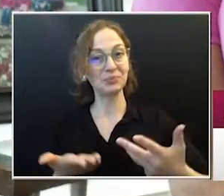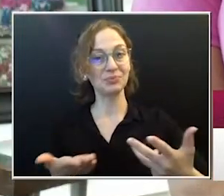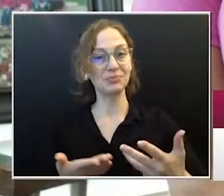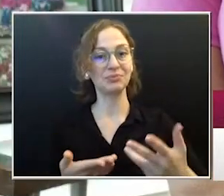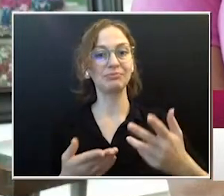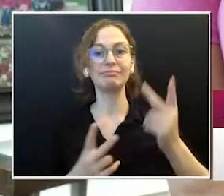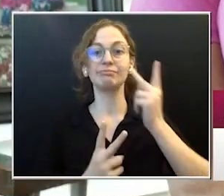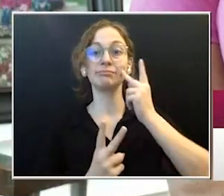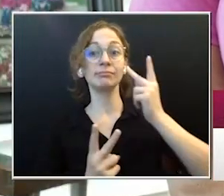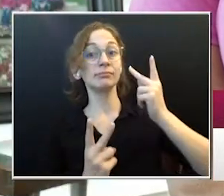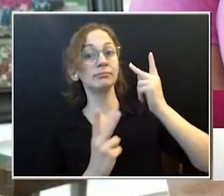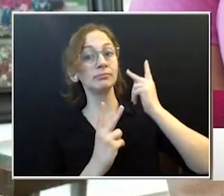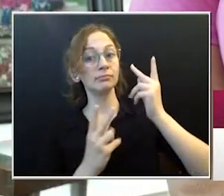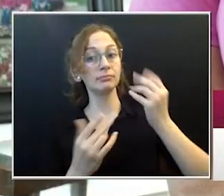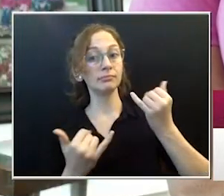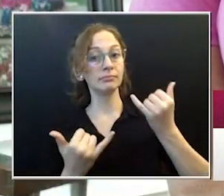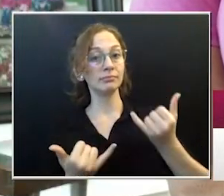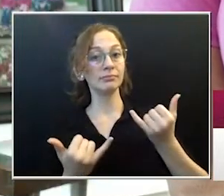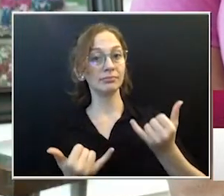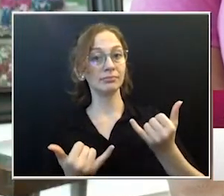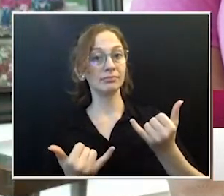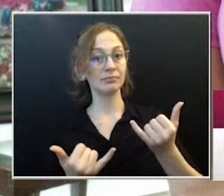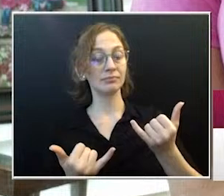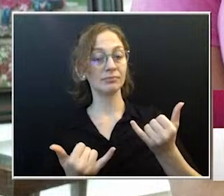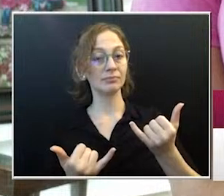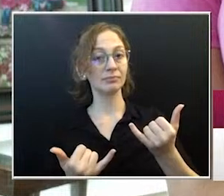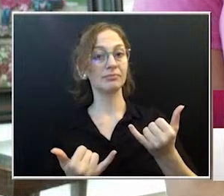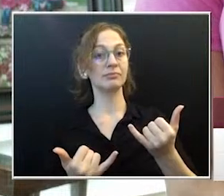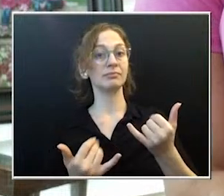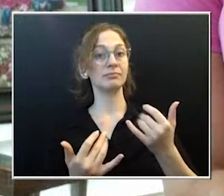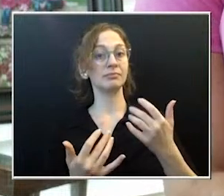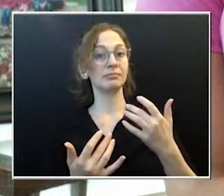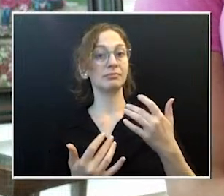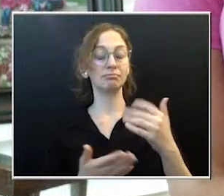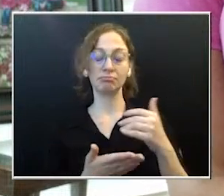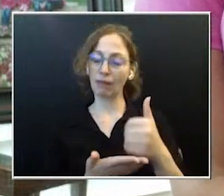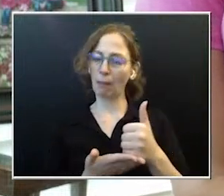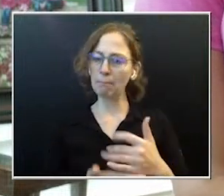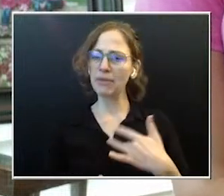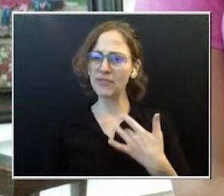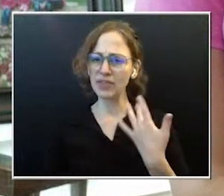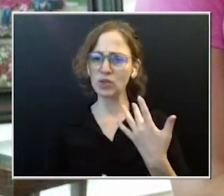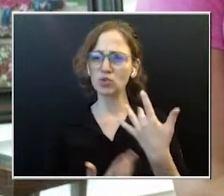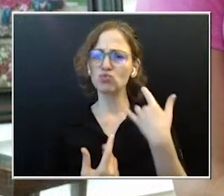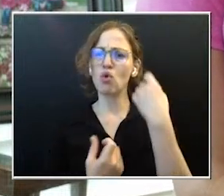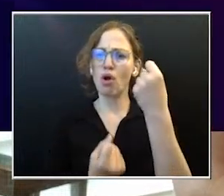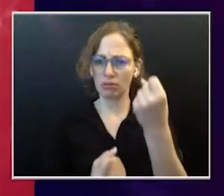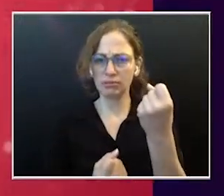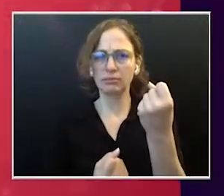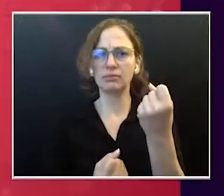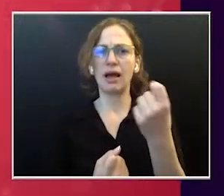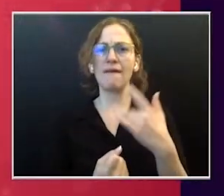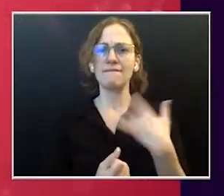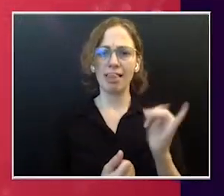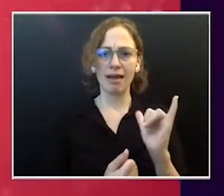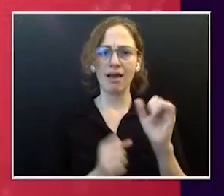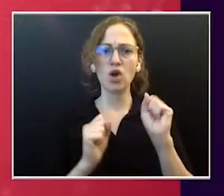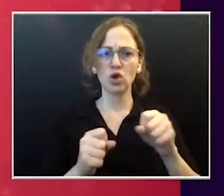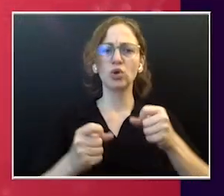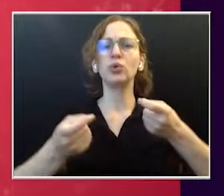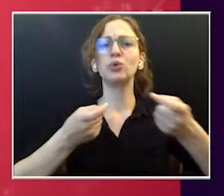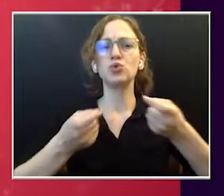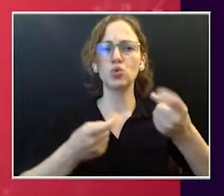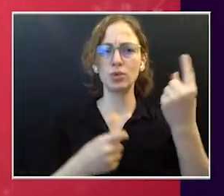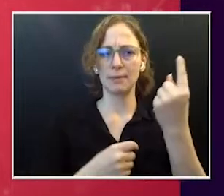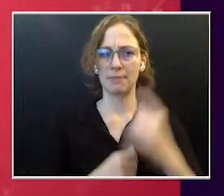now, it helped me feel strong. It helped me feel like I had control over something. She